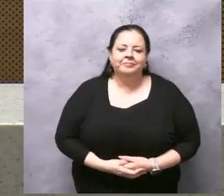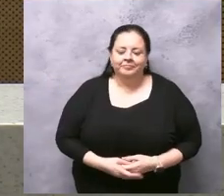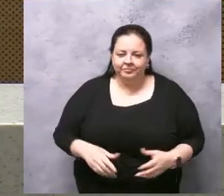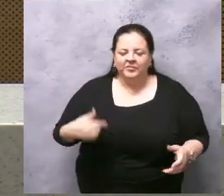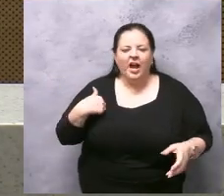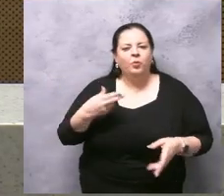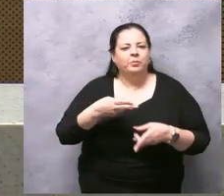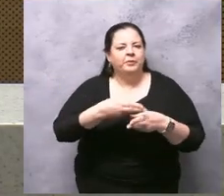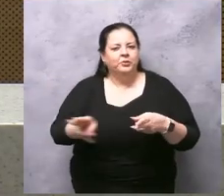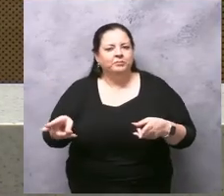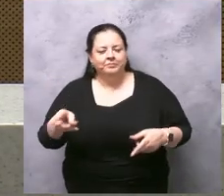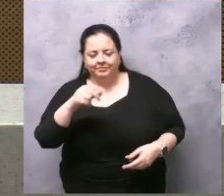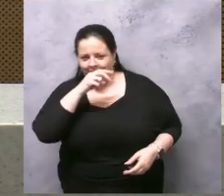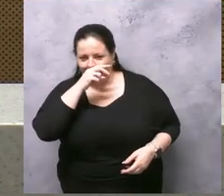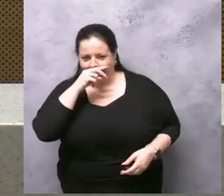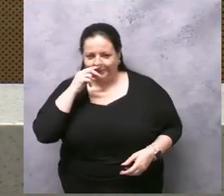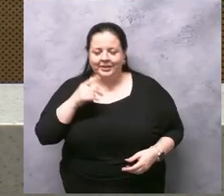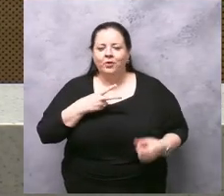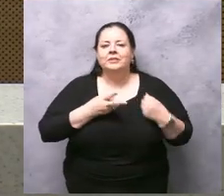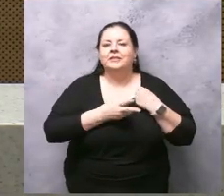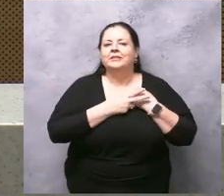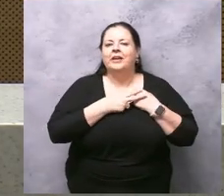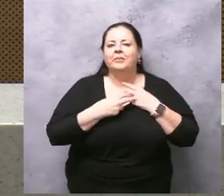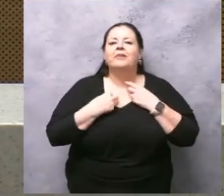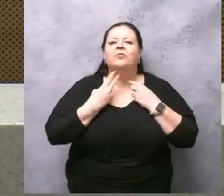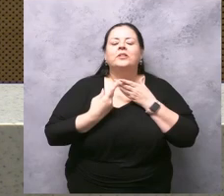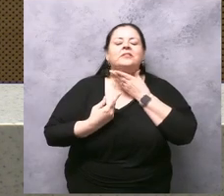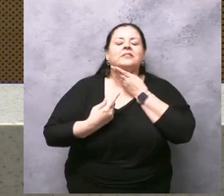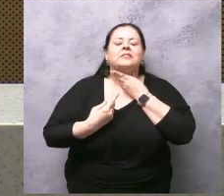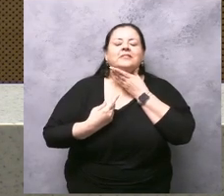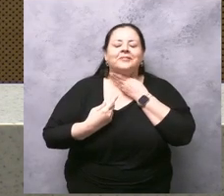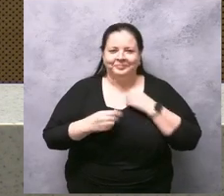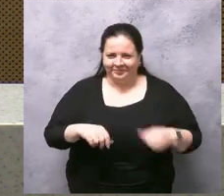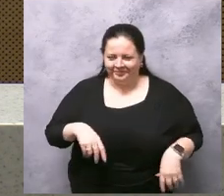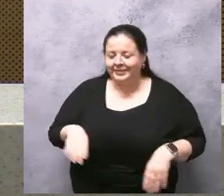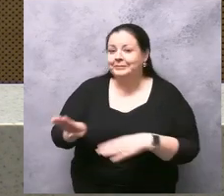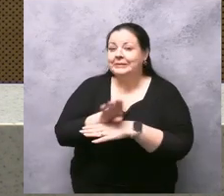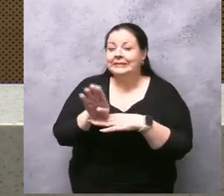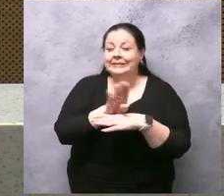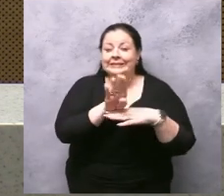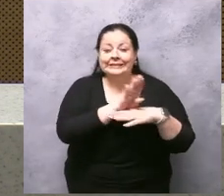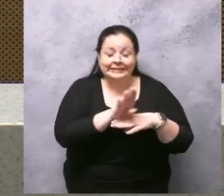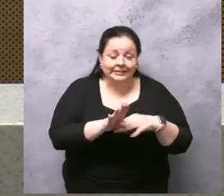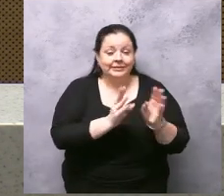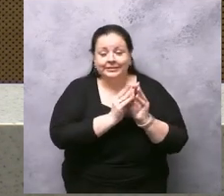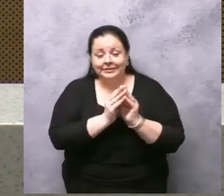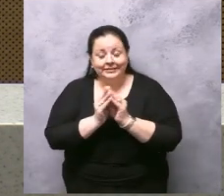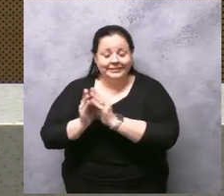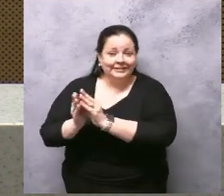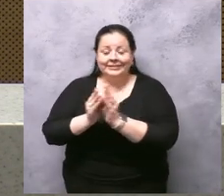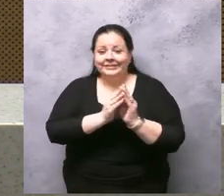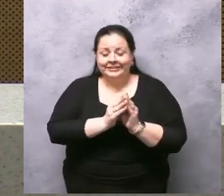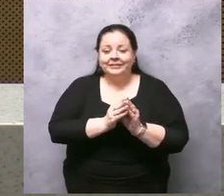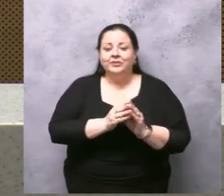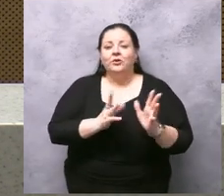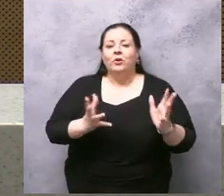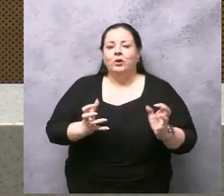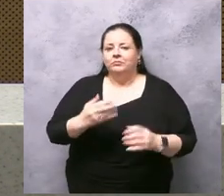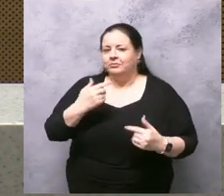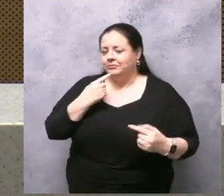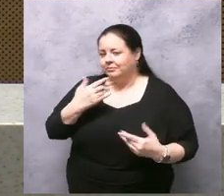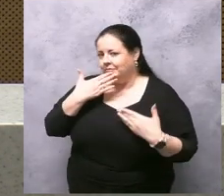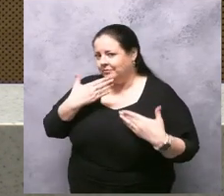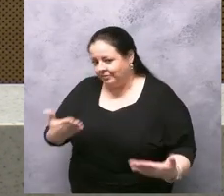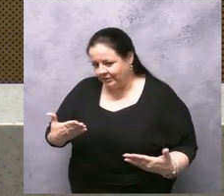I'll be brief to save my voice for the rest of the meeting. It's been a very busy time between meetings. I want to personally thank the staff and students